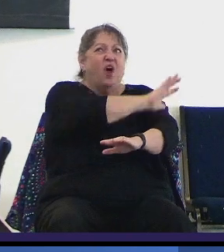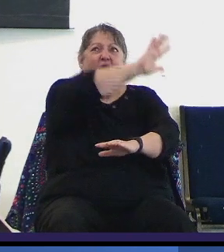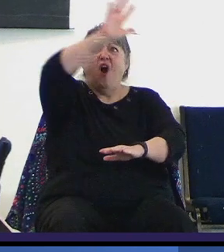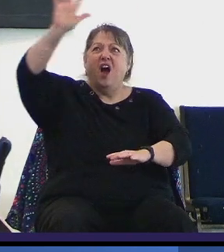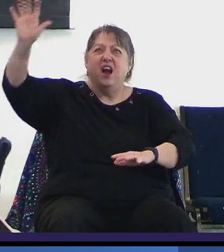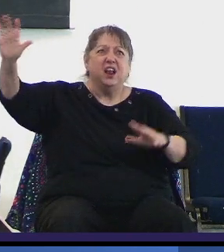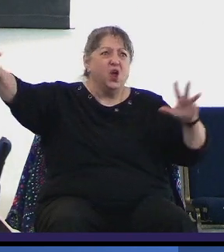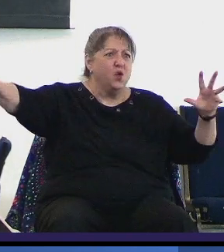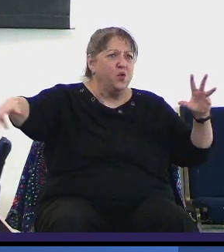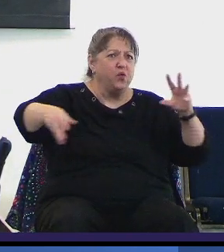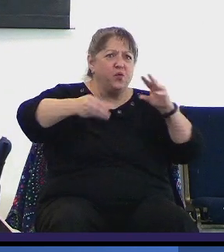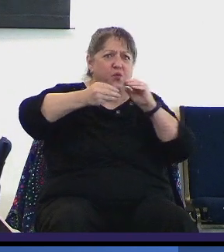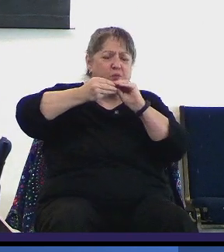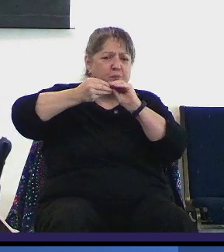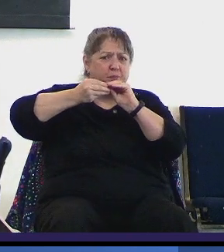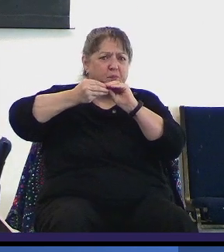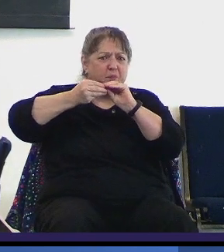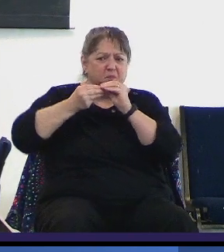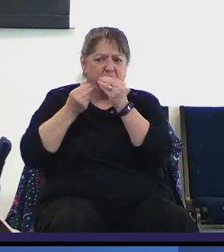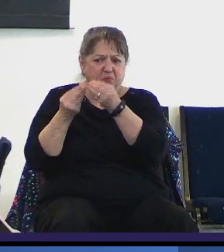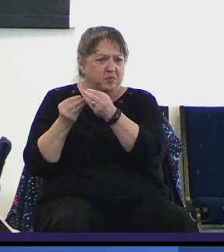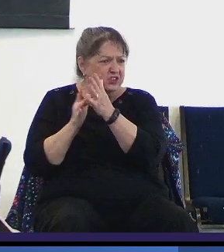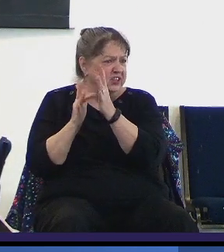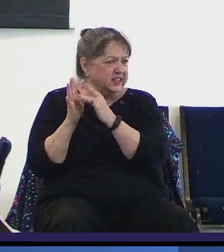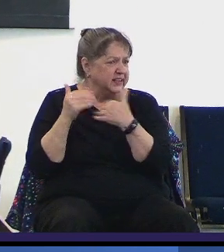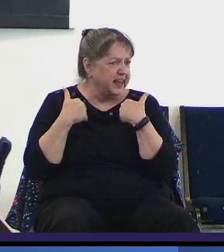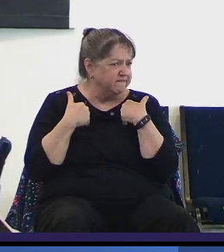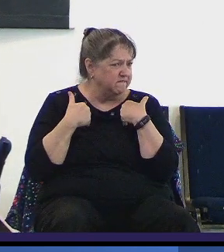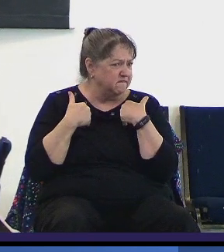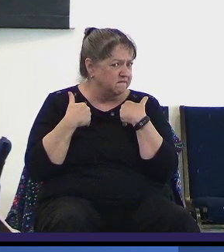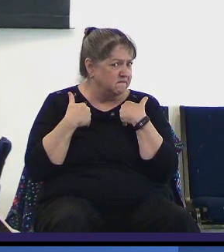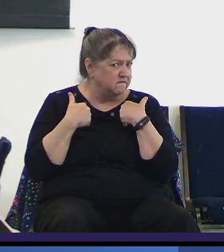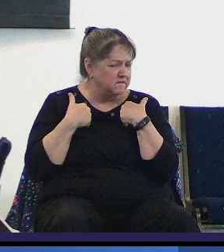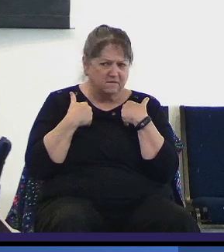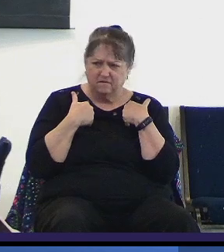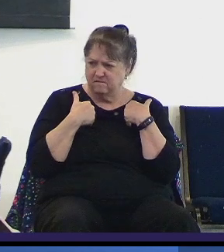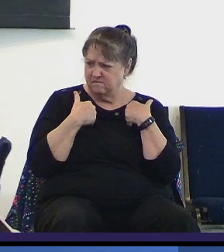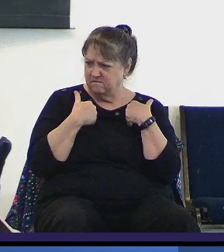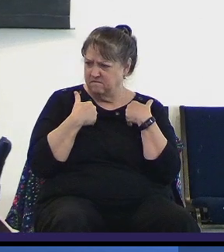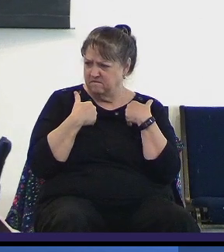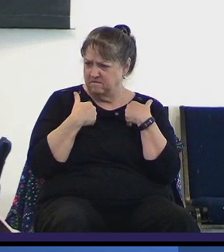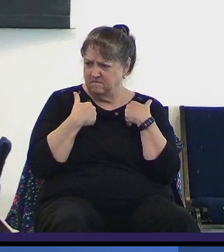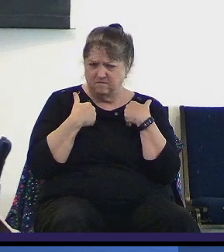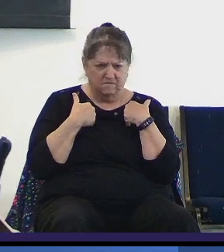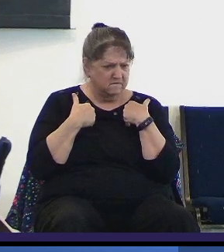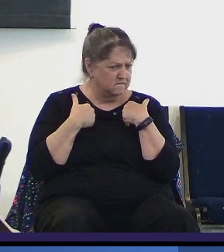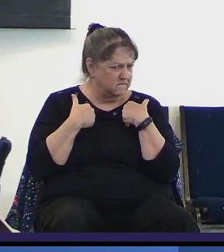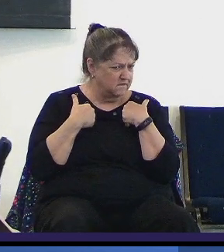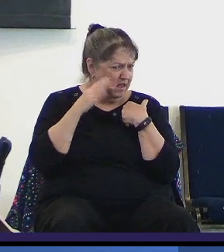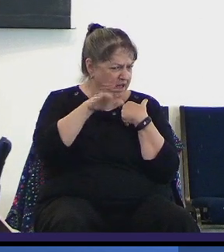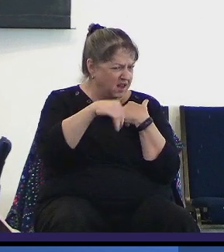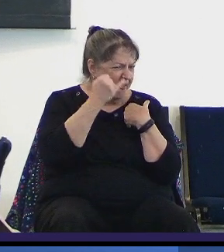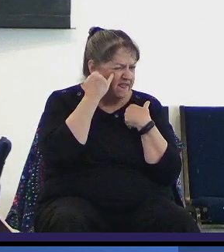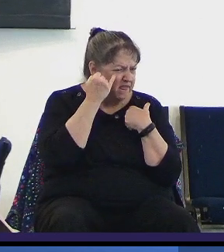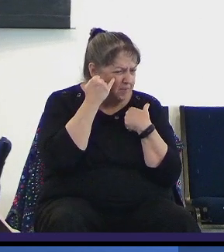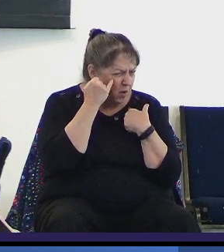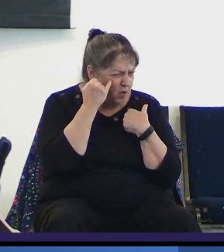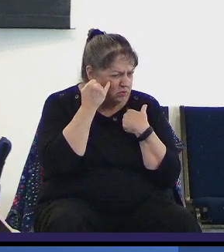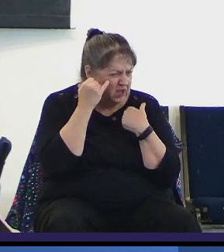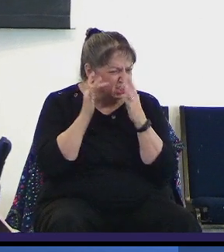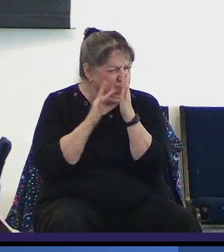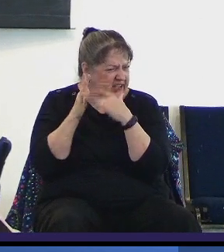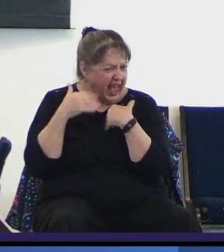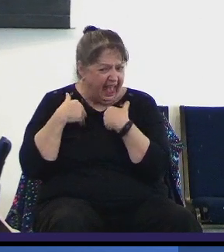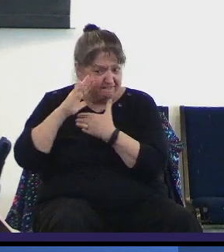question. If Jesus has all authority, how much authority does the devil have?